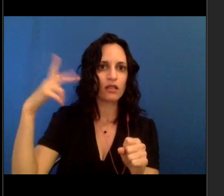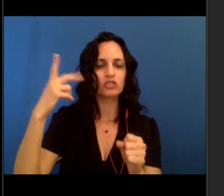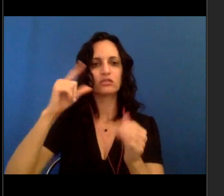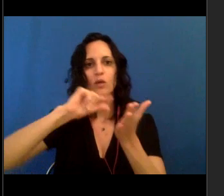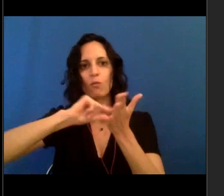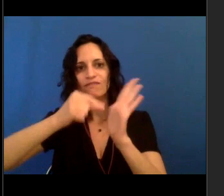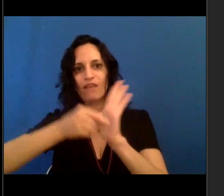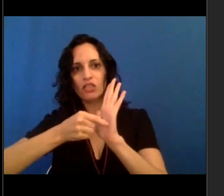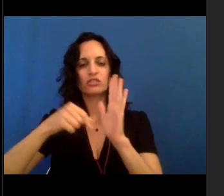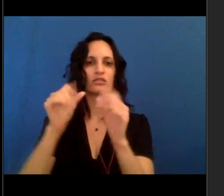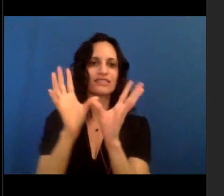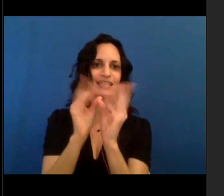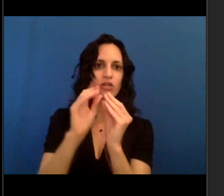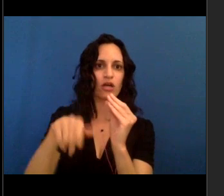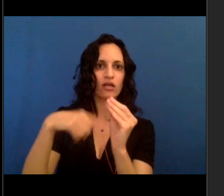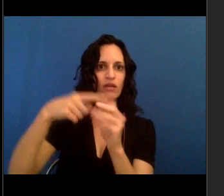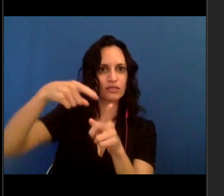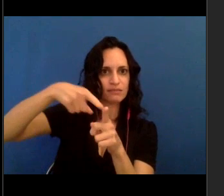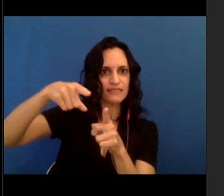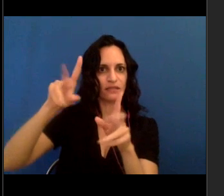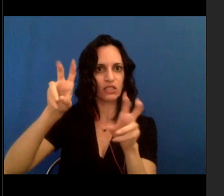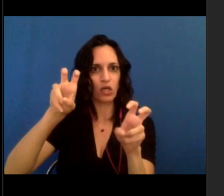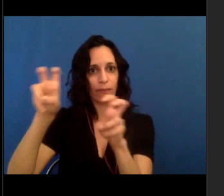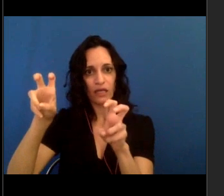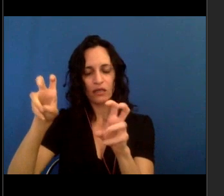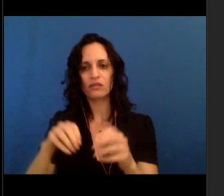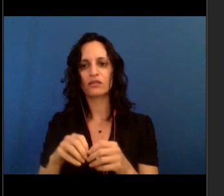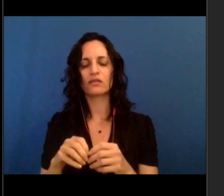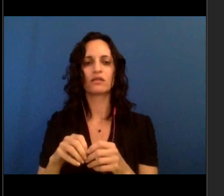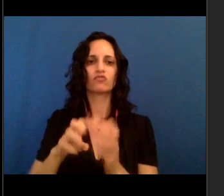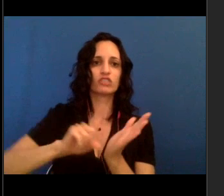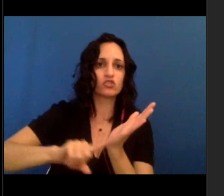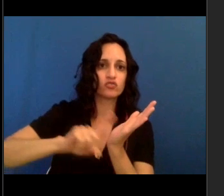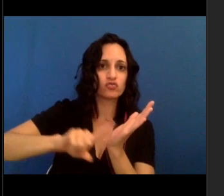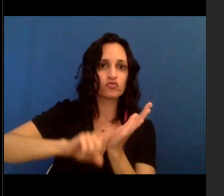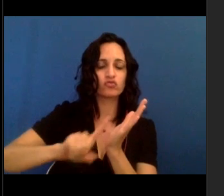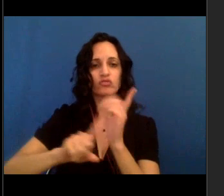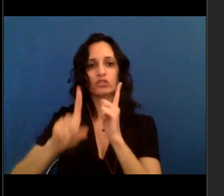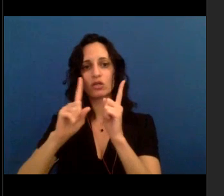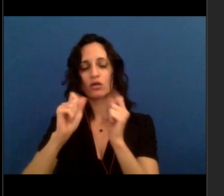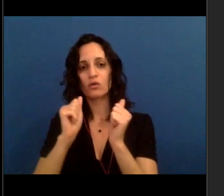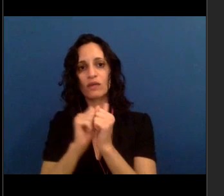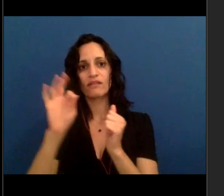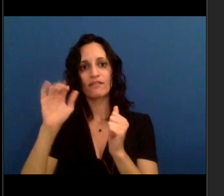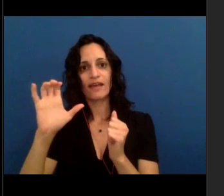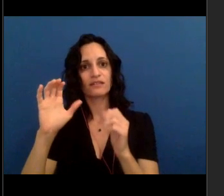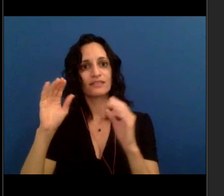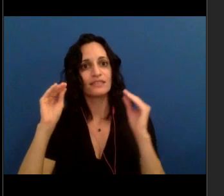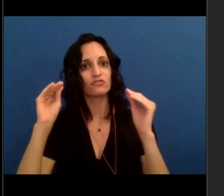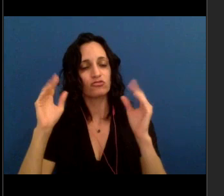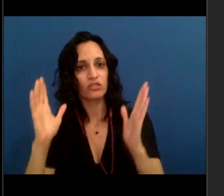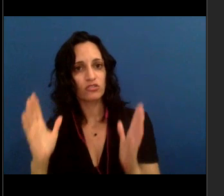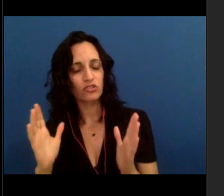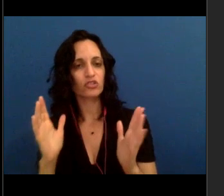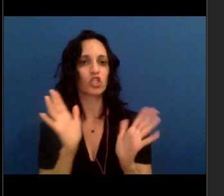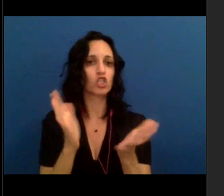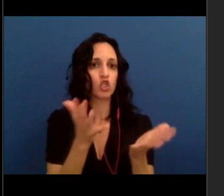on a specific topic, generally where we read research, talk with the faculty instructor and our peers, and then write a paper at the